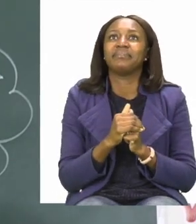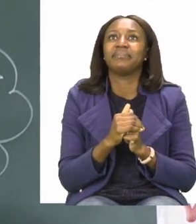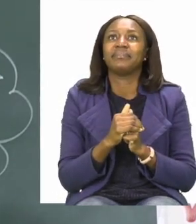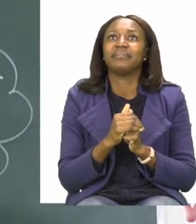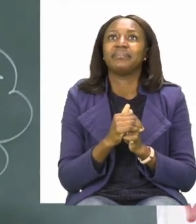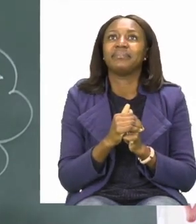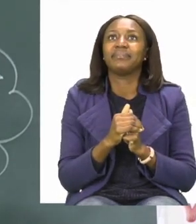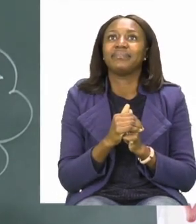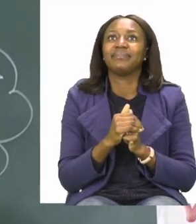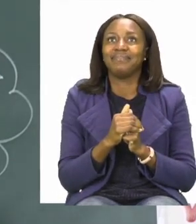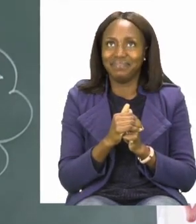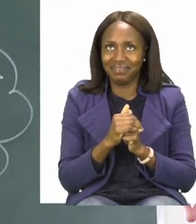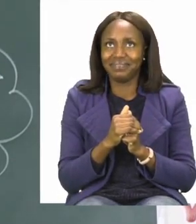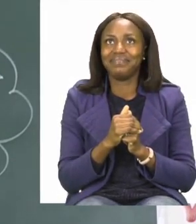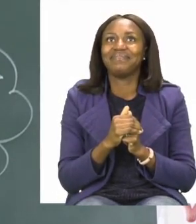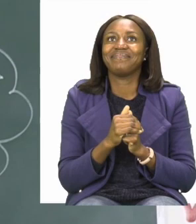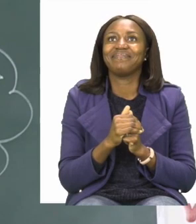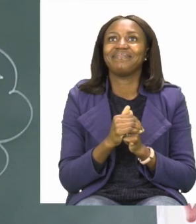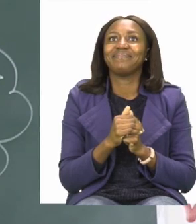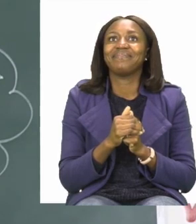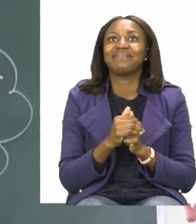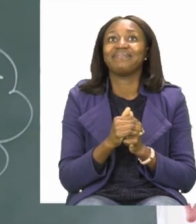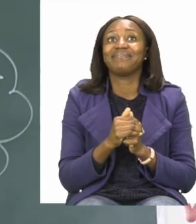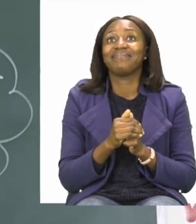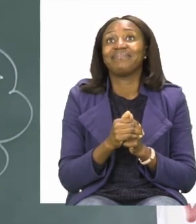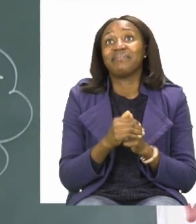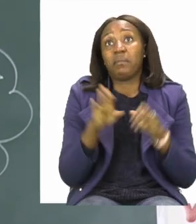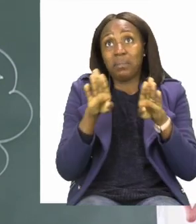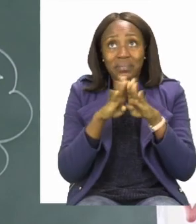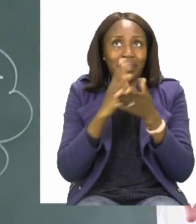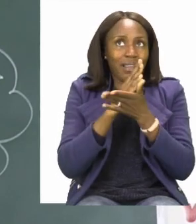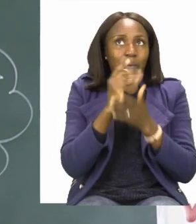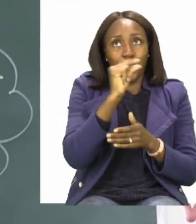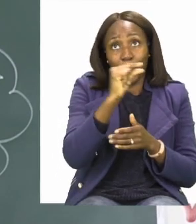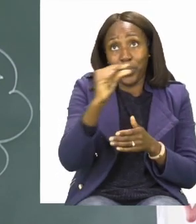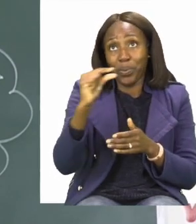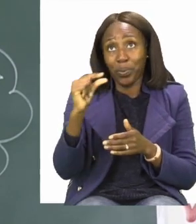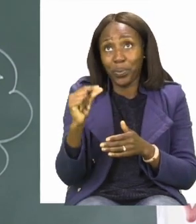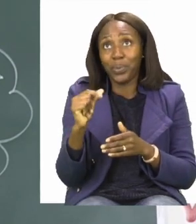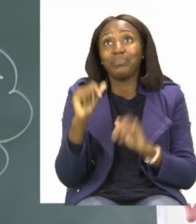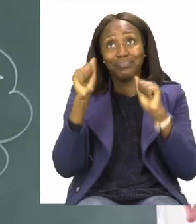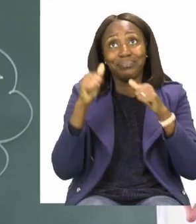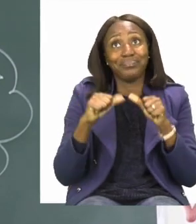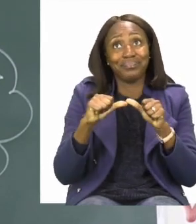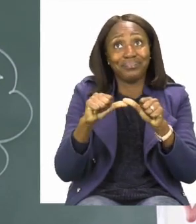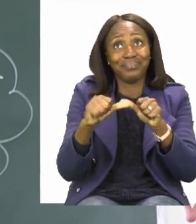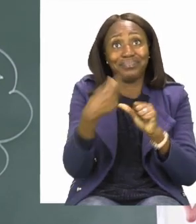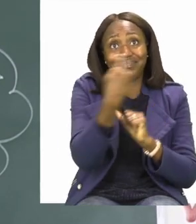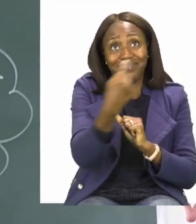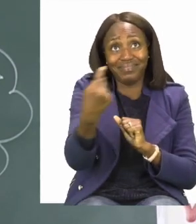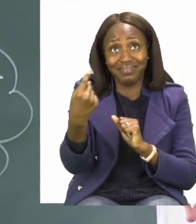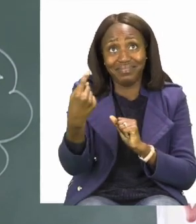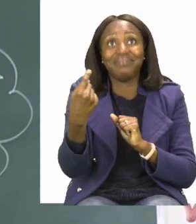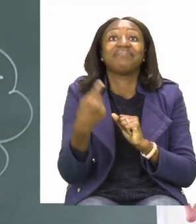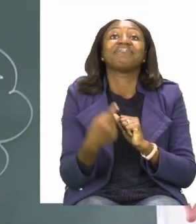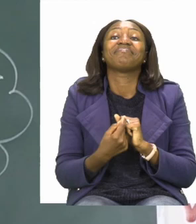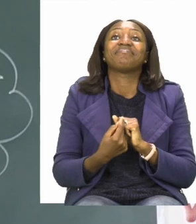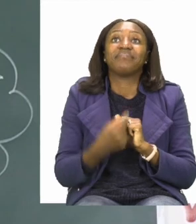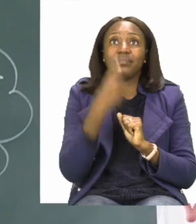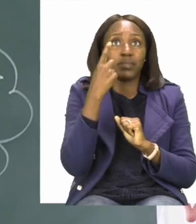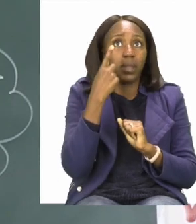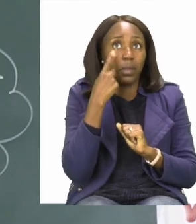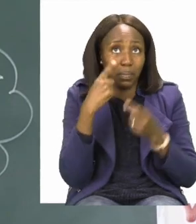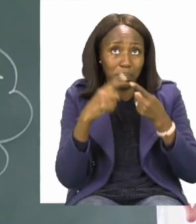fl. Now we have made the words for our apples. We have the words see,